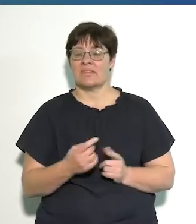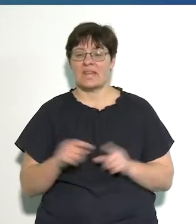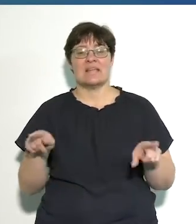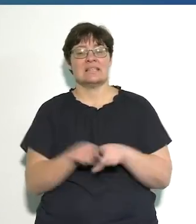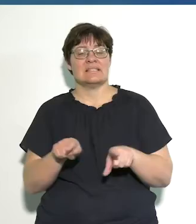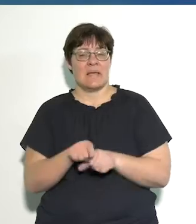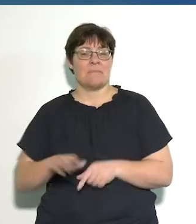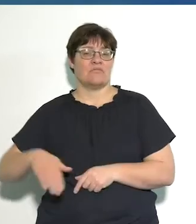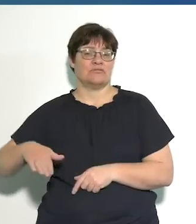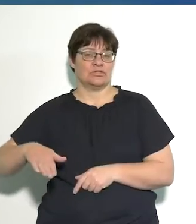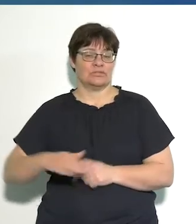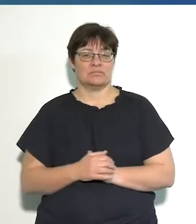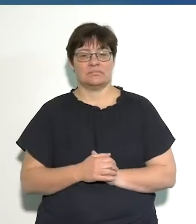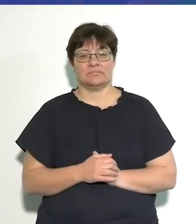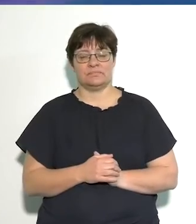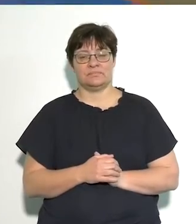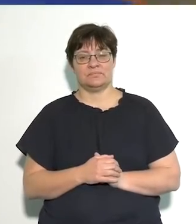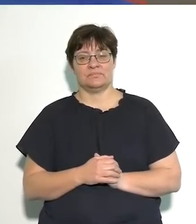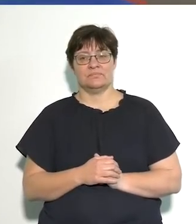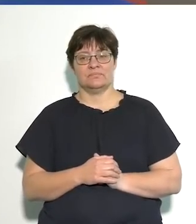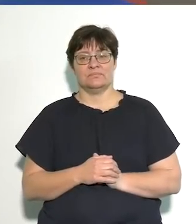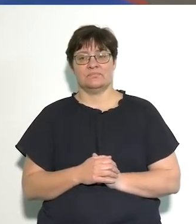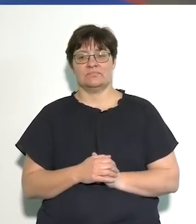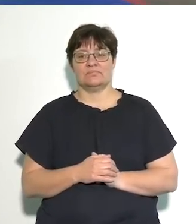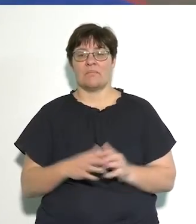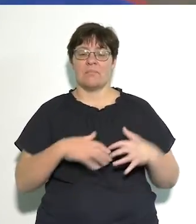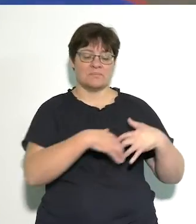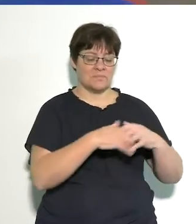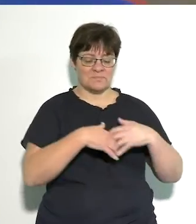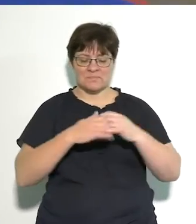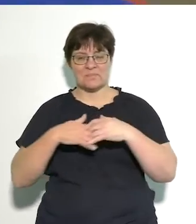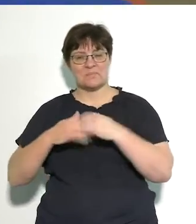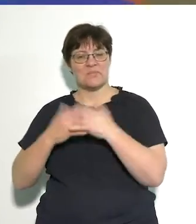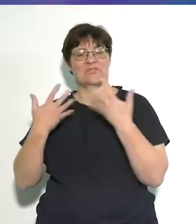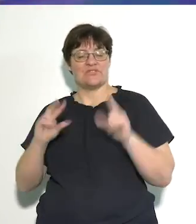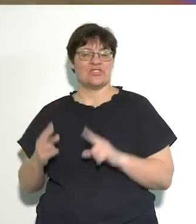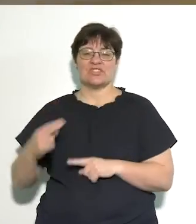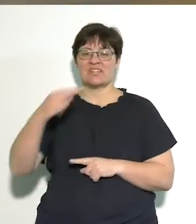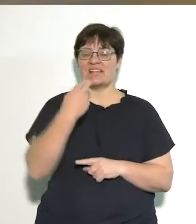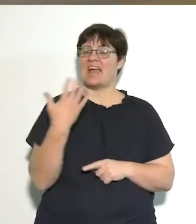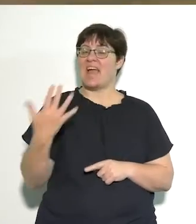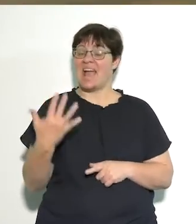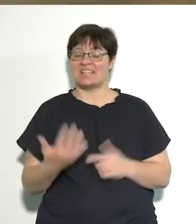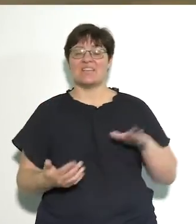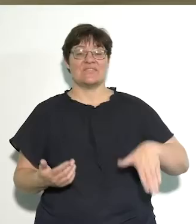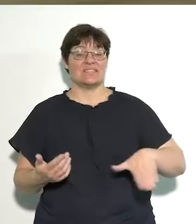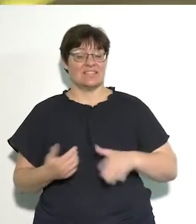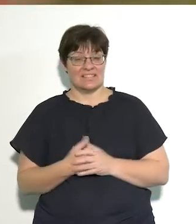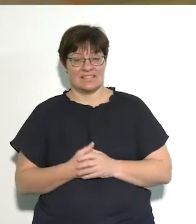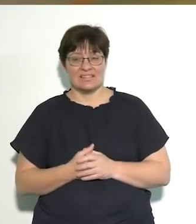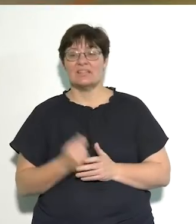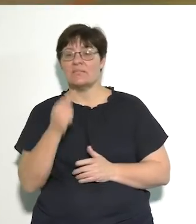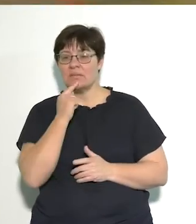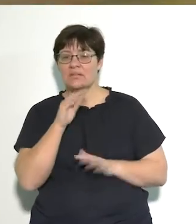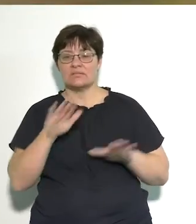And then I'll do the same with the feet. Over here I have a set of pre-cut hands and feet. And how one would use